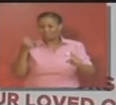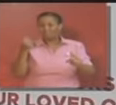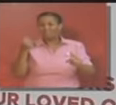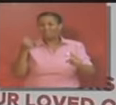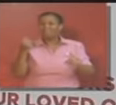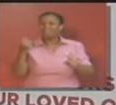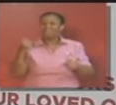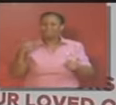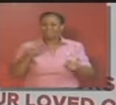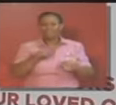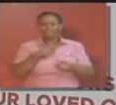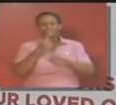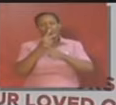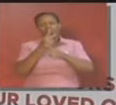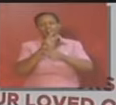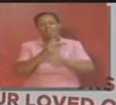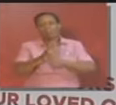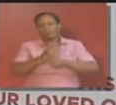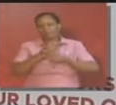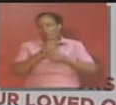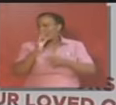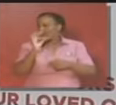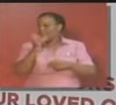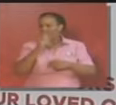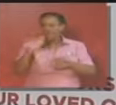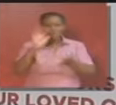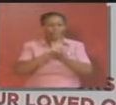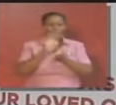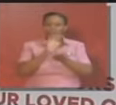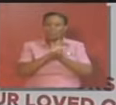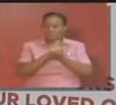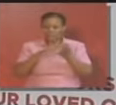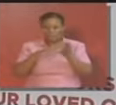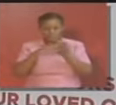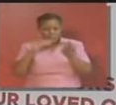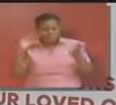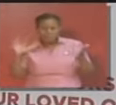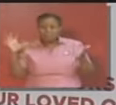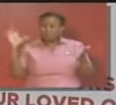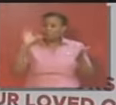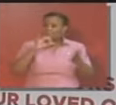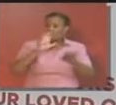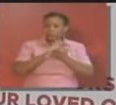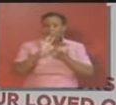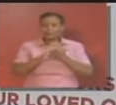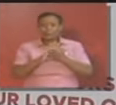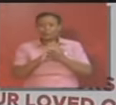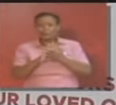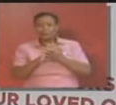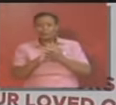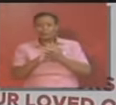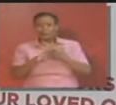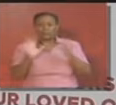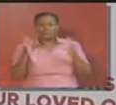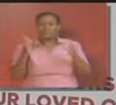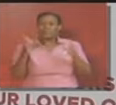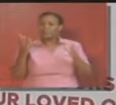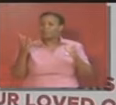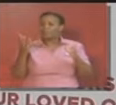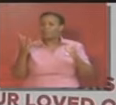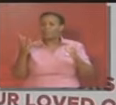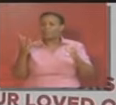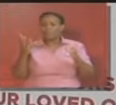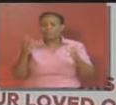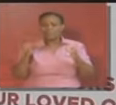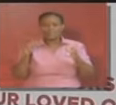pay attention to see if we've had any students having to miss school, in the Form 4 to 6 category because they're a contact